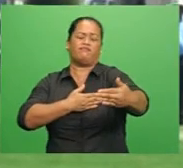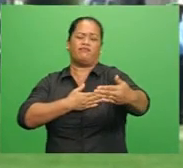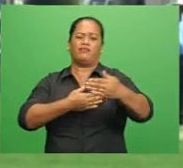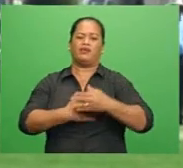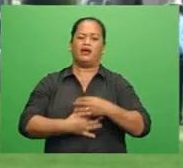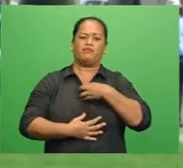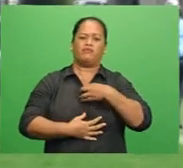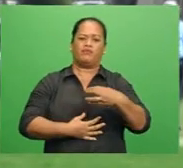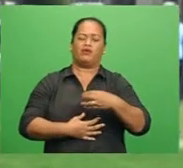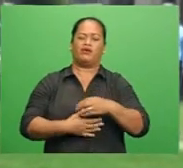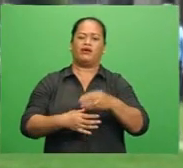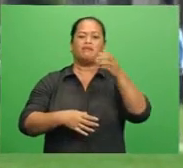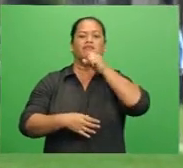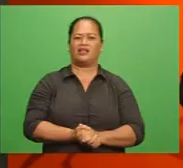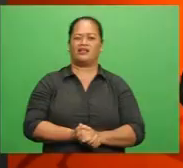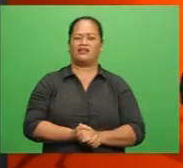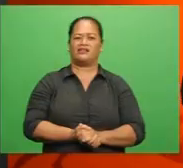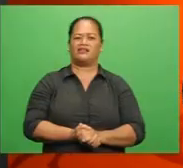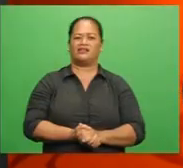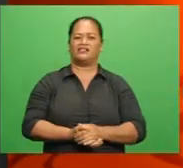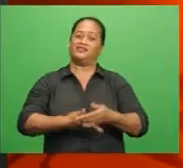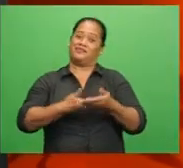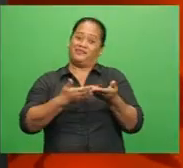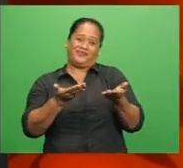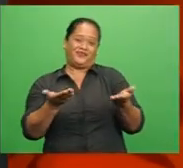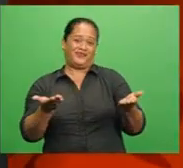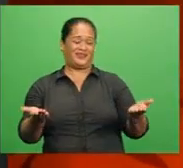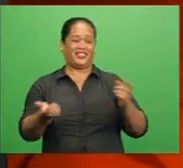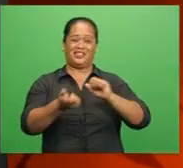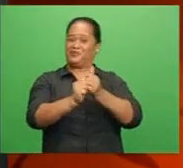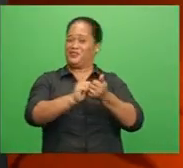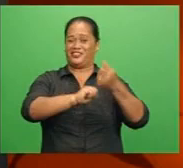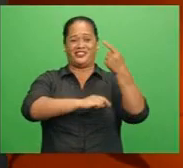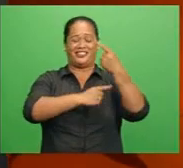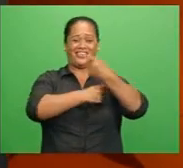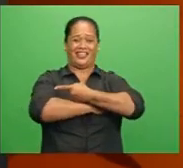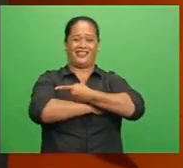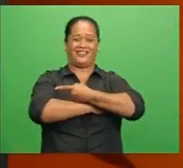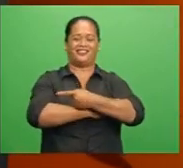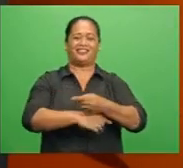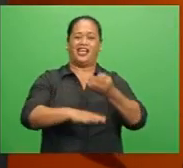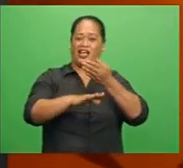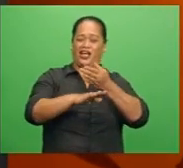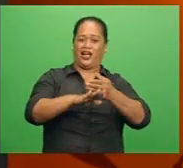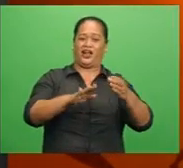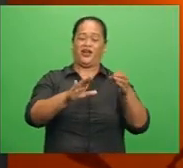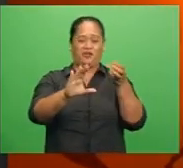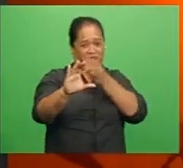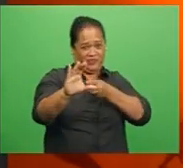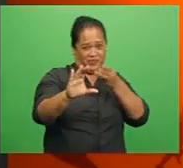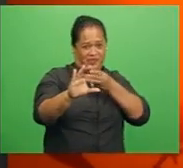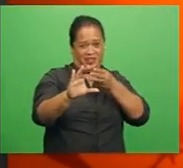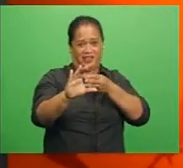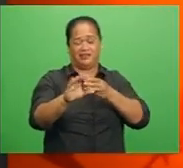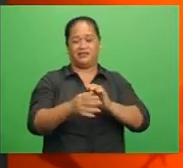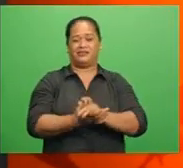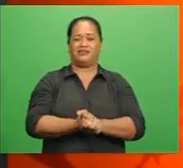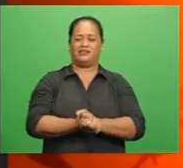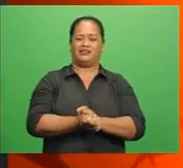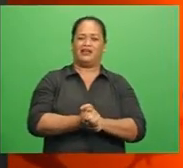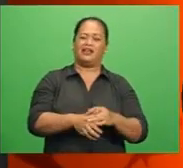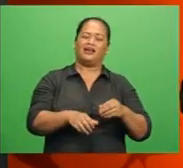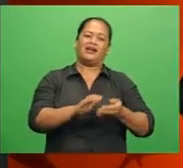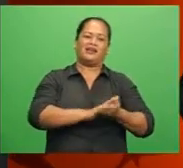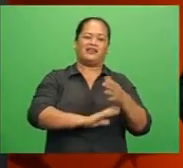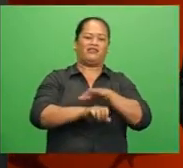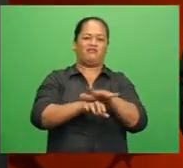Tavi, FBC Sports. That's it from sports tonight. In new media, digital currency flourishes under COVID-19.